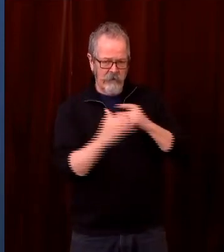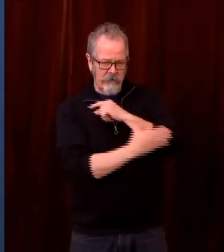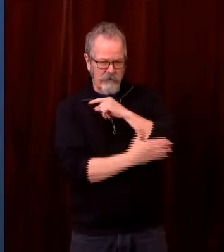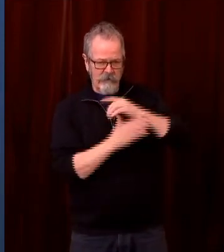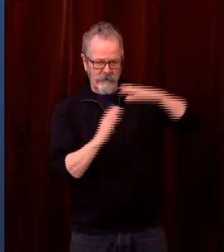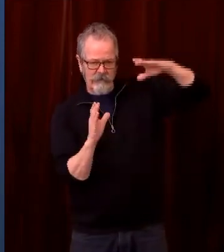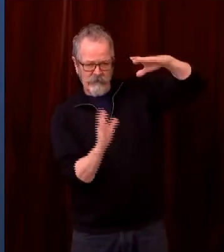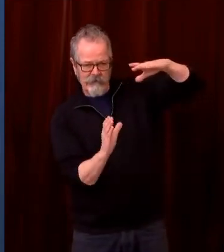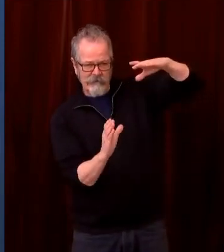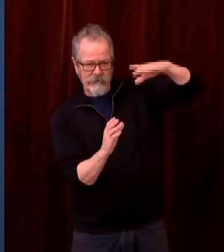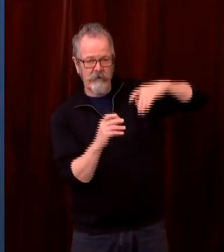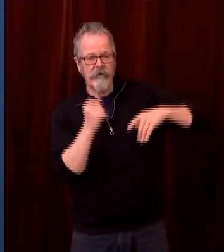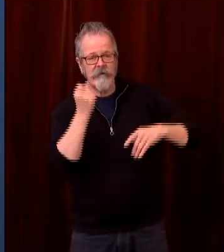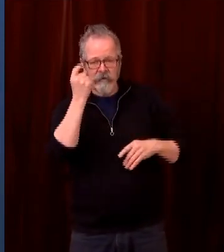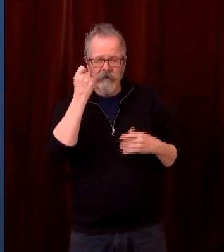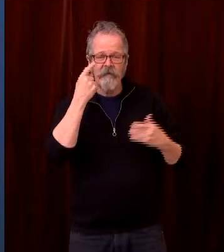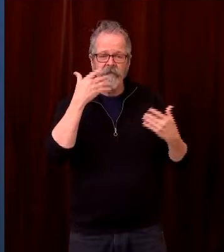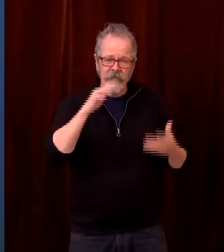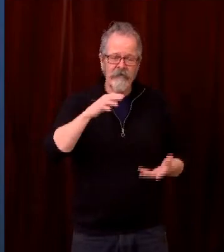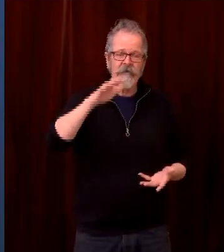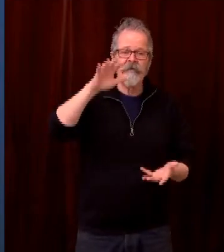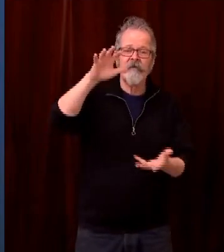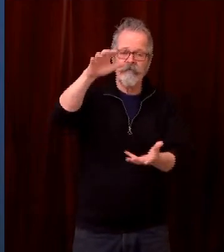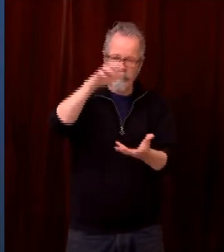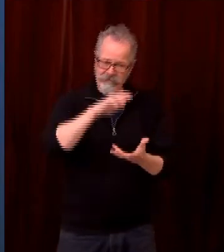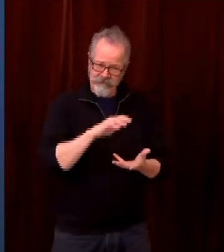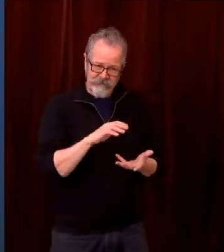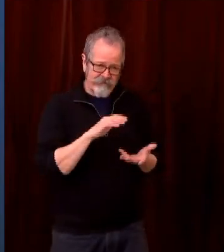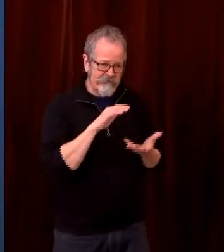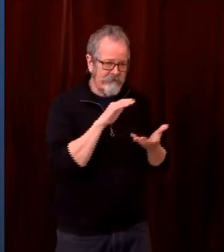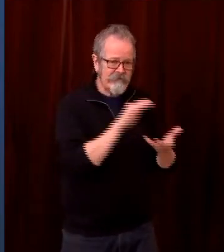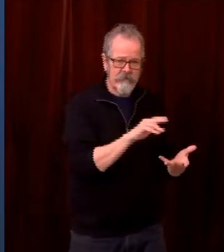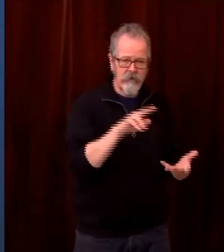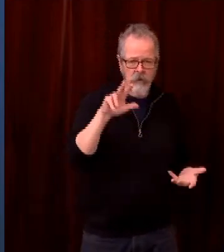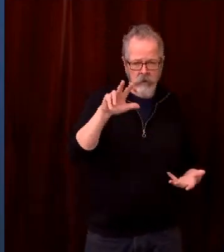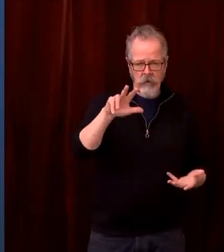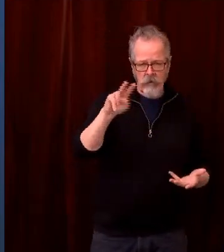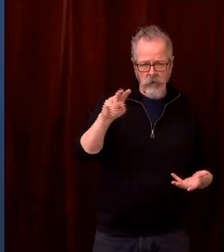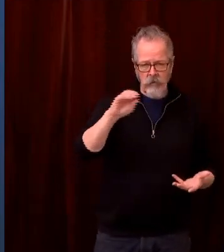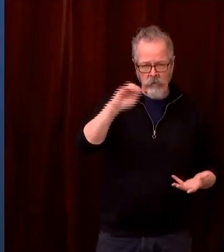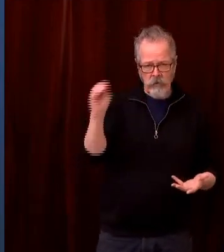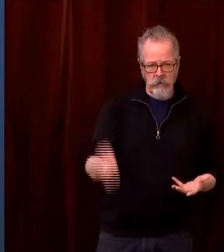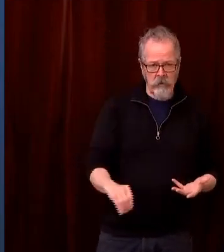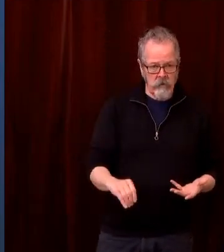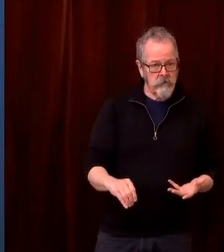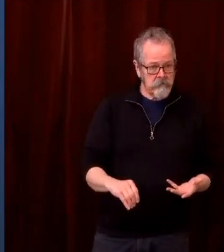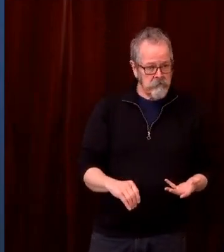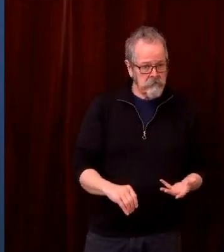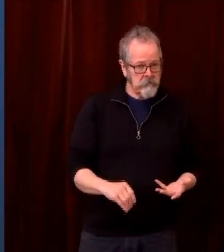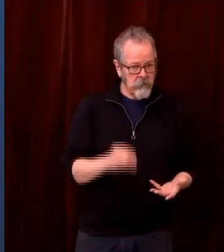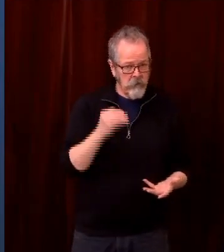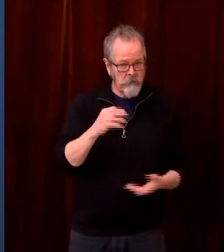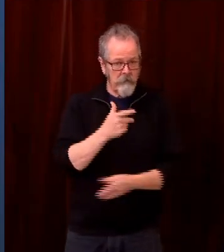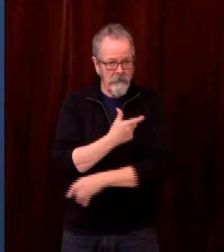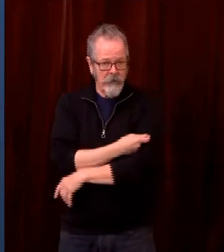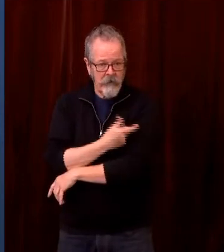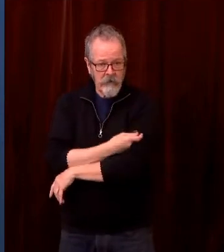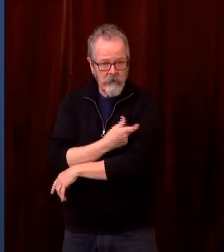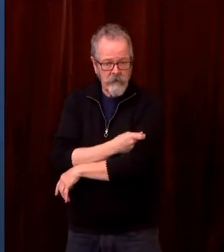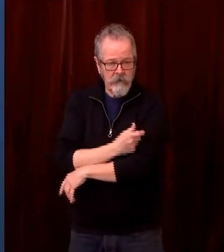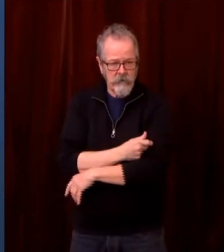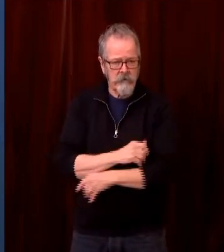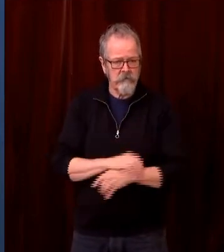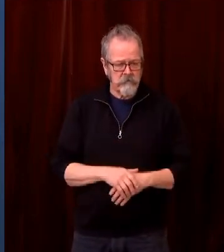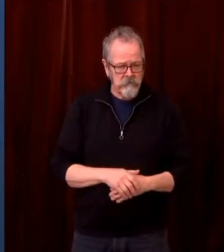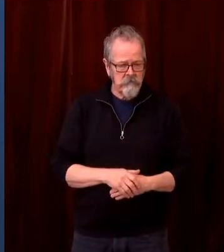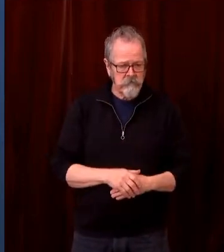the origination of the program. They're about 30% of the population. So King County is receiving